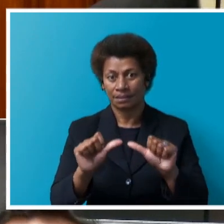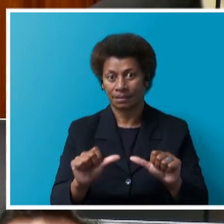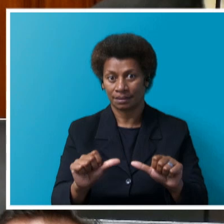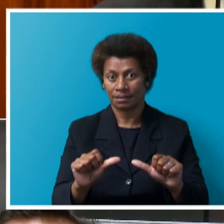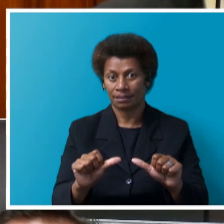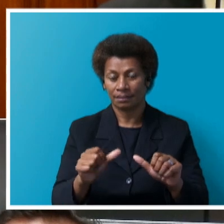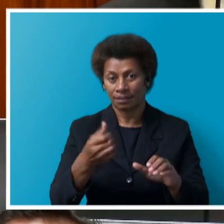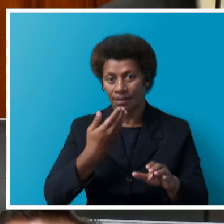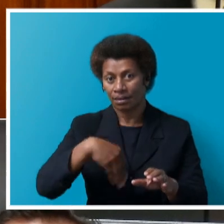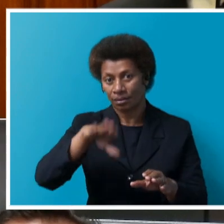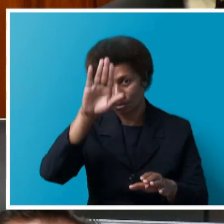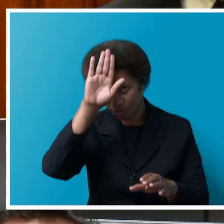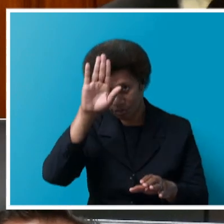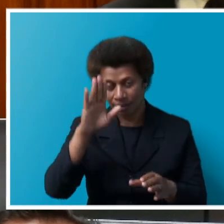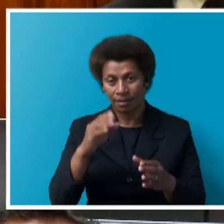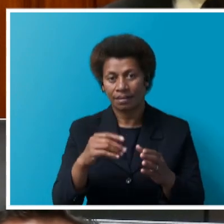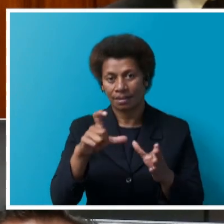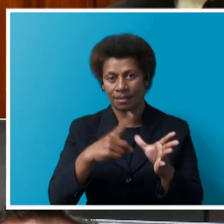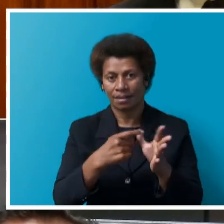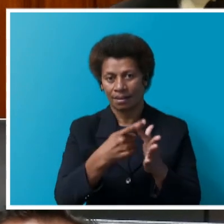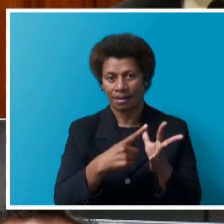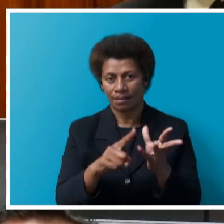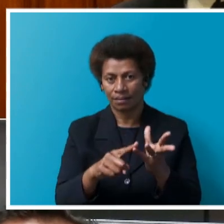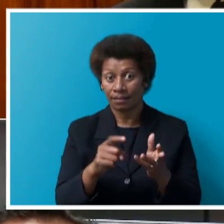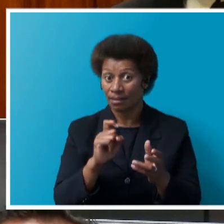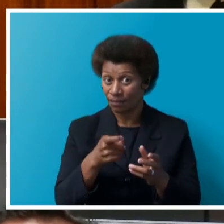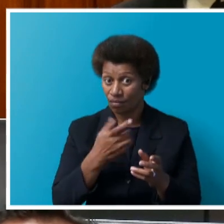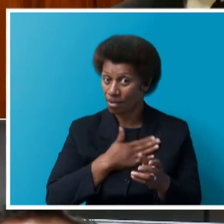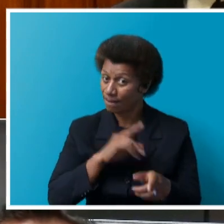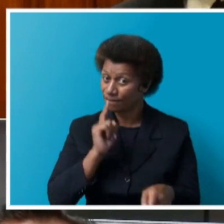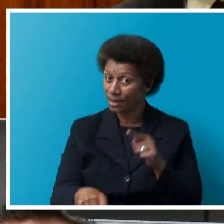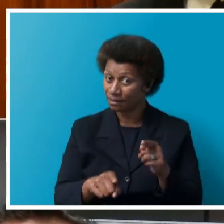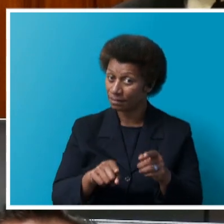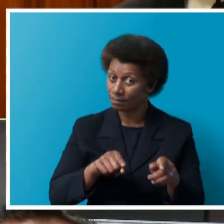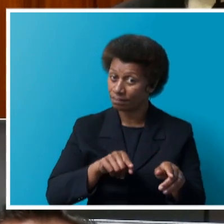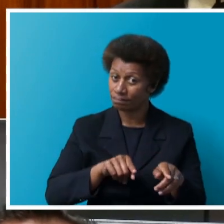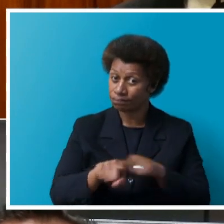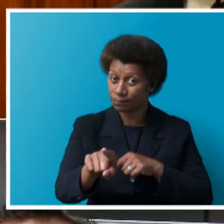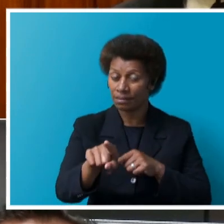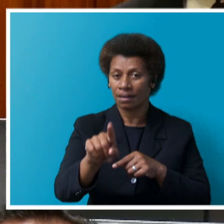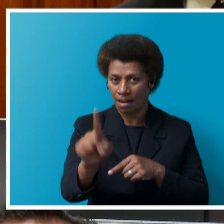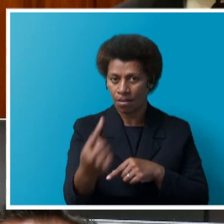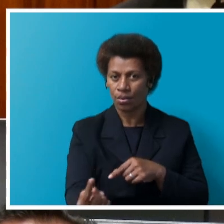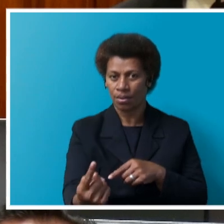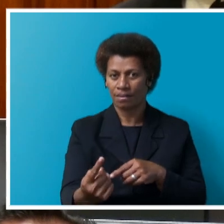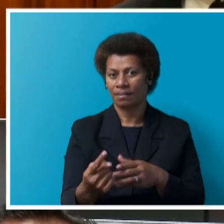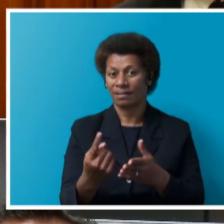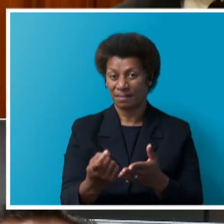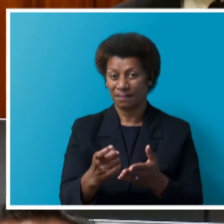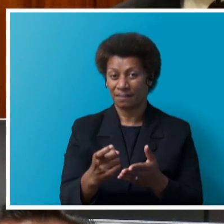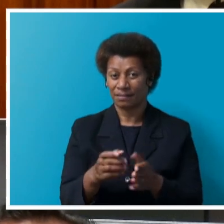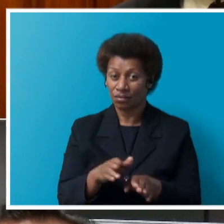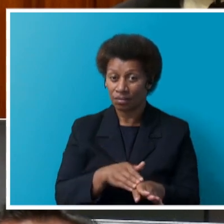the powerful African proverb, and I quote, "If you want to go fast, go alone. If you want to go far, go together." Unquote.